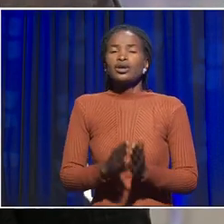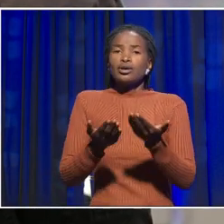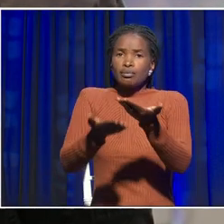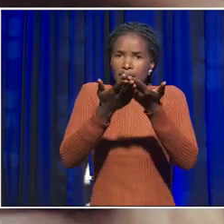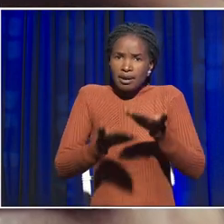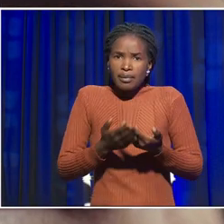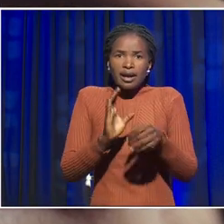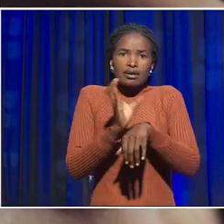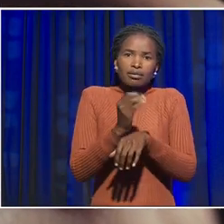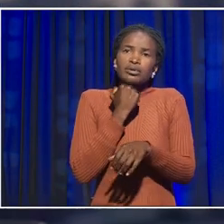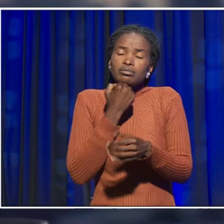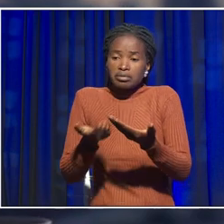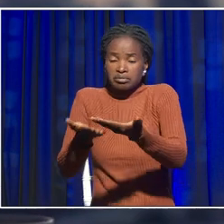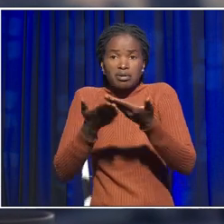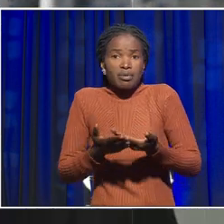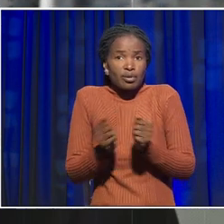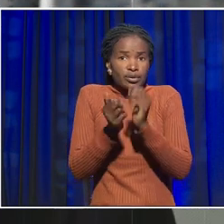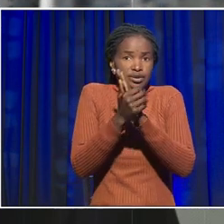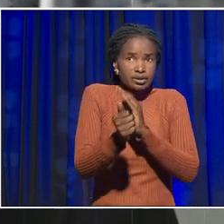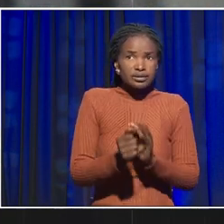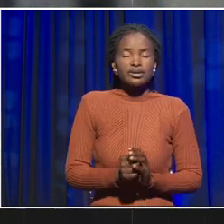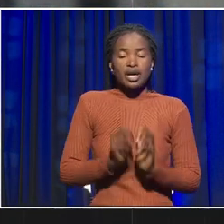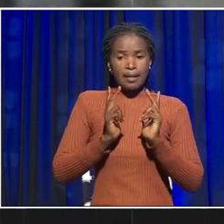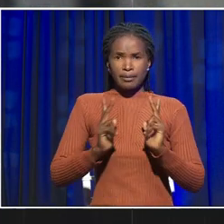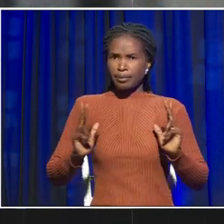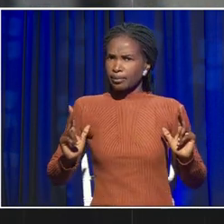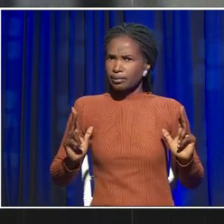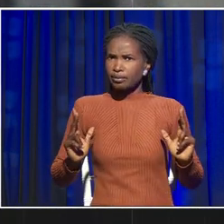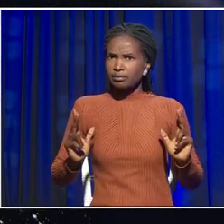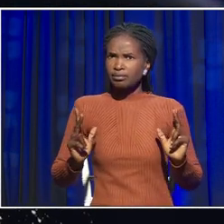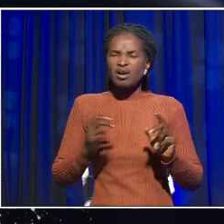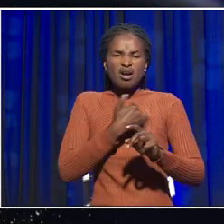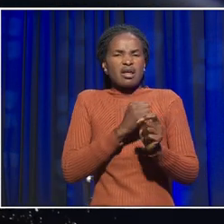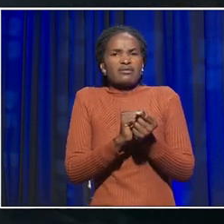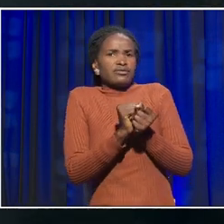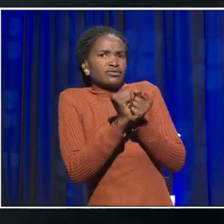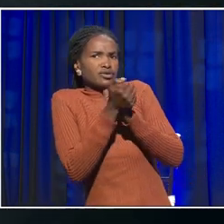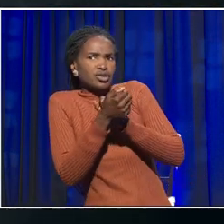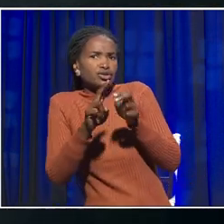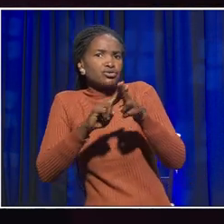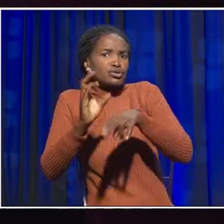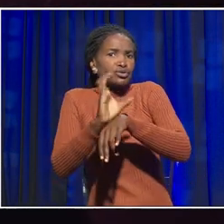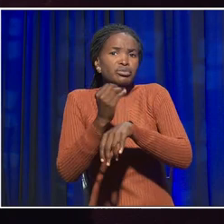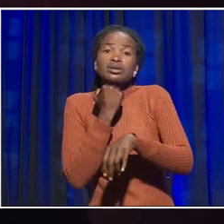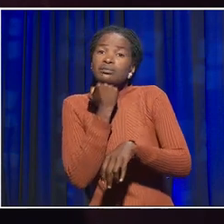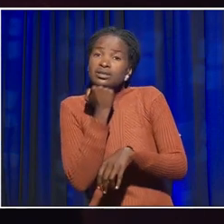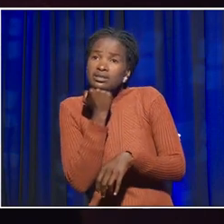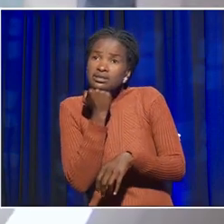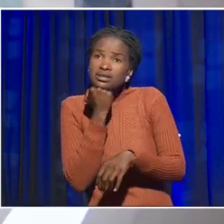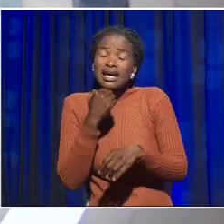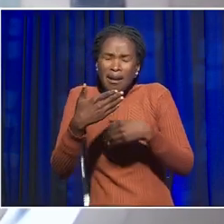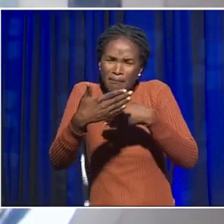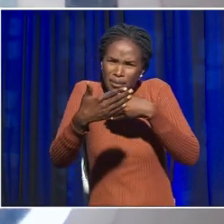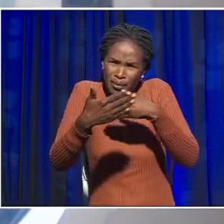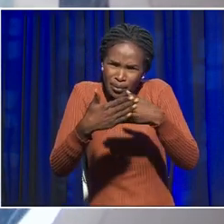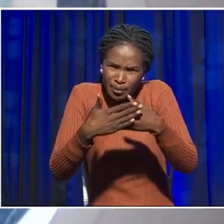with skills. Humanity itself will be changed with this superintelligence, and we are at the doorstep of that era.